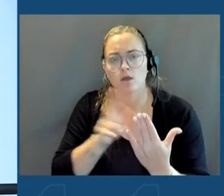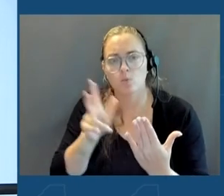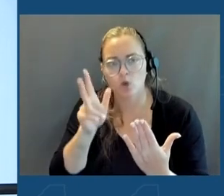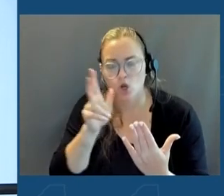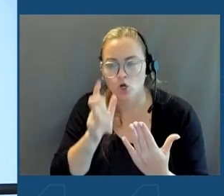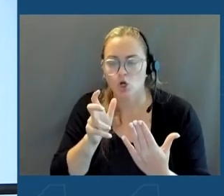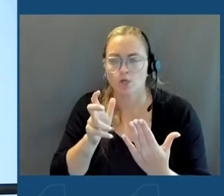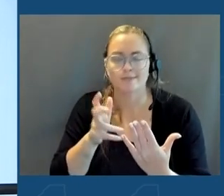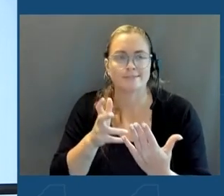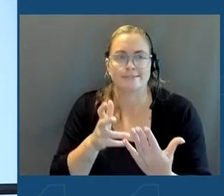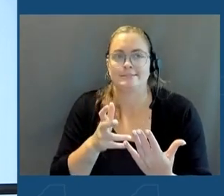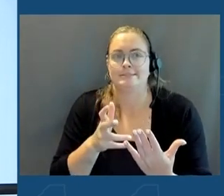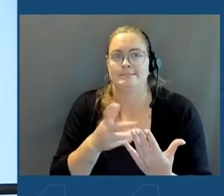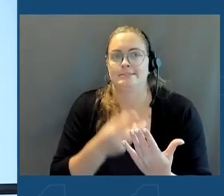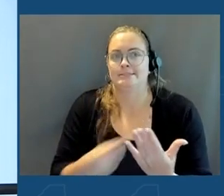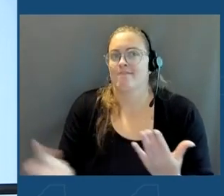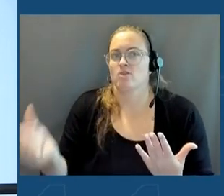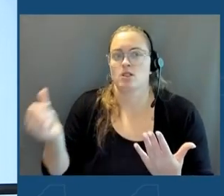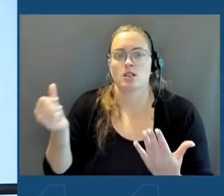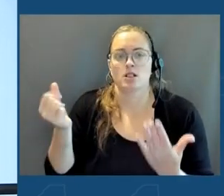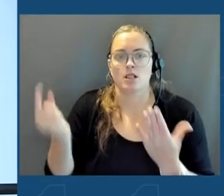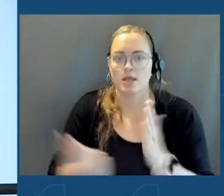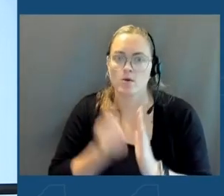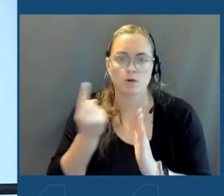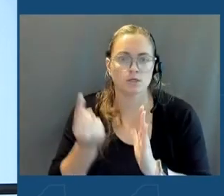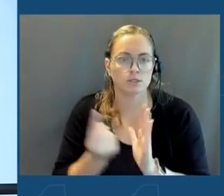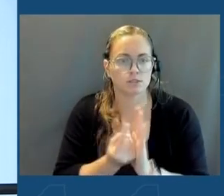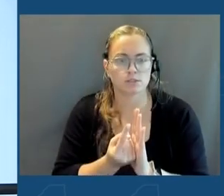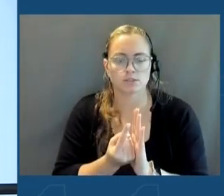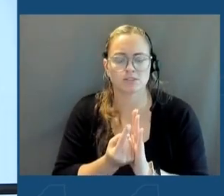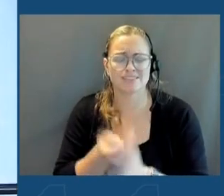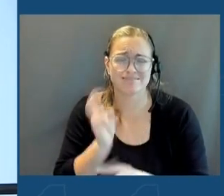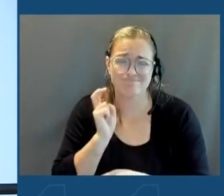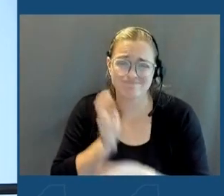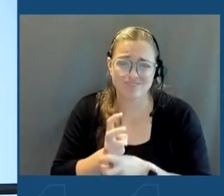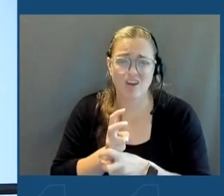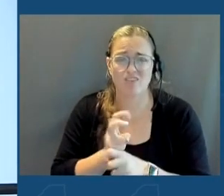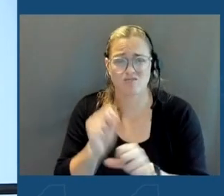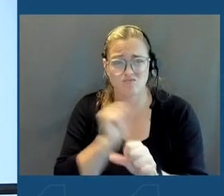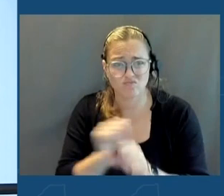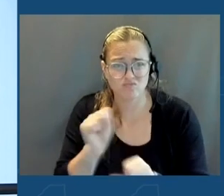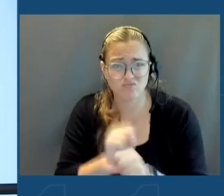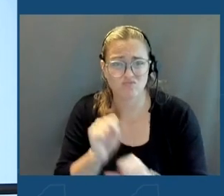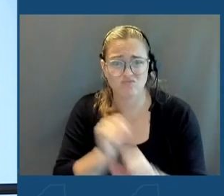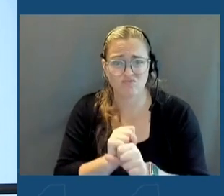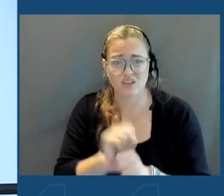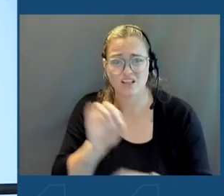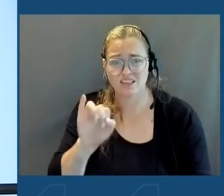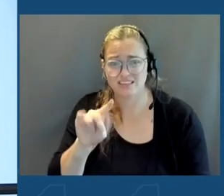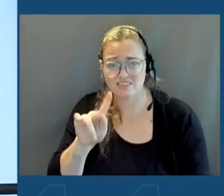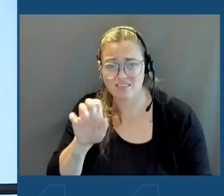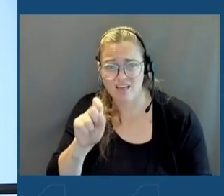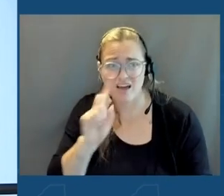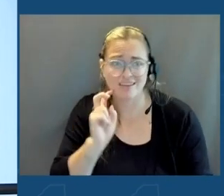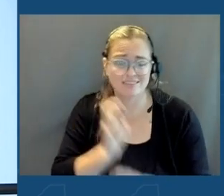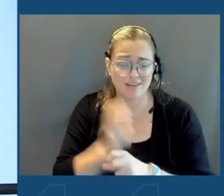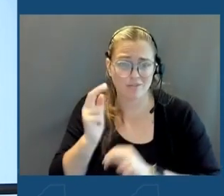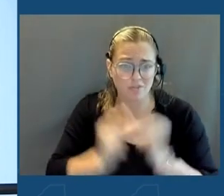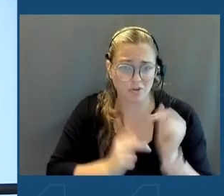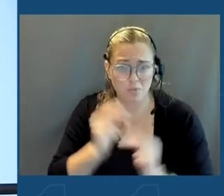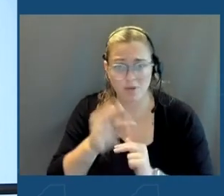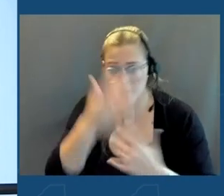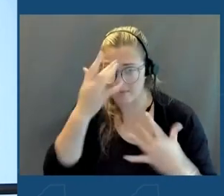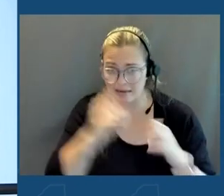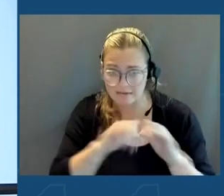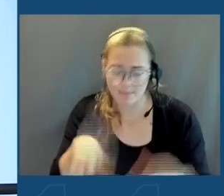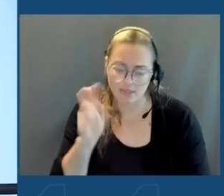of hours how hard it was to get these slides built during the pandemic